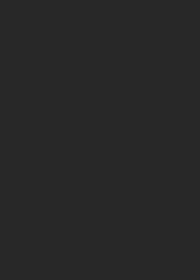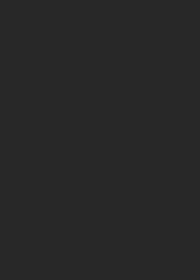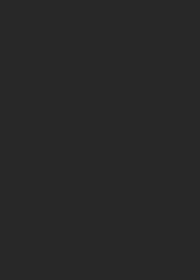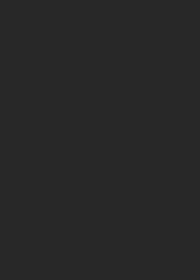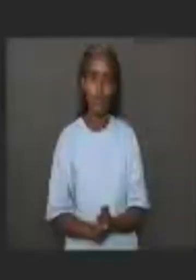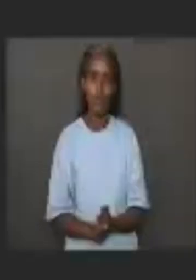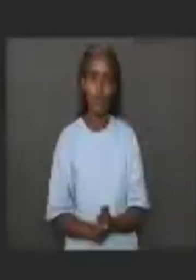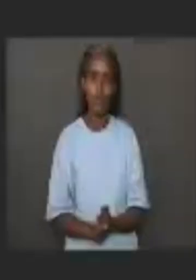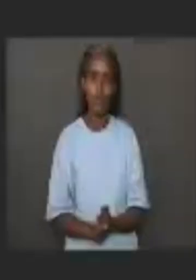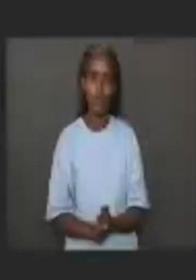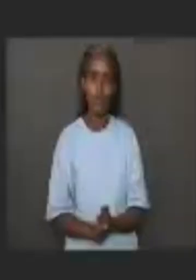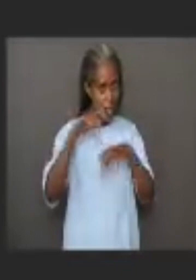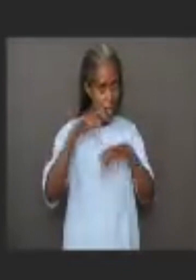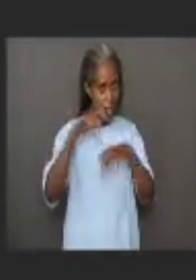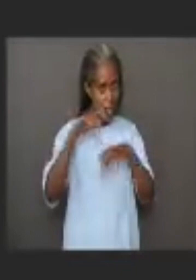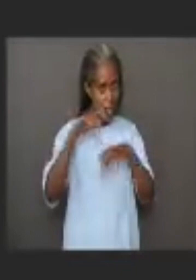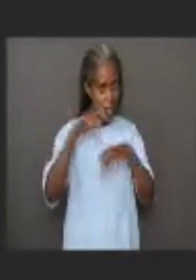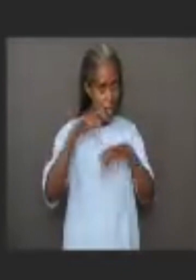Time's up.